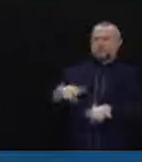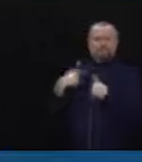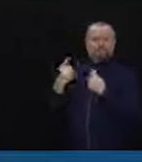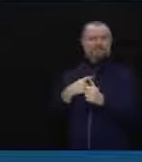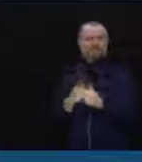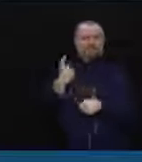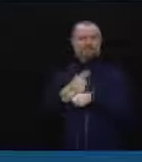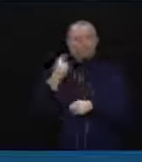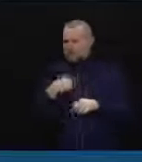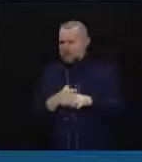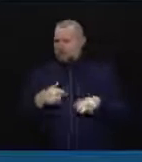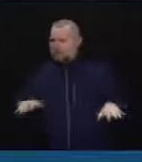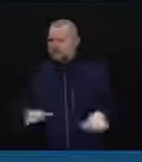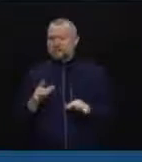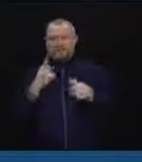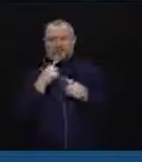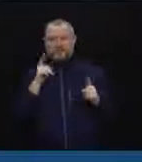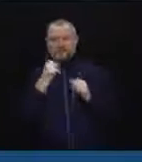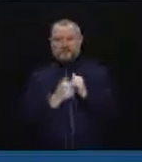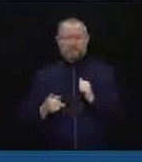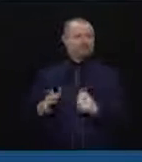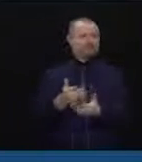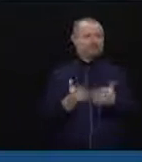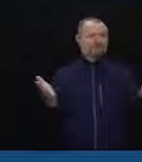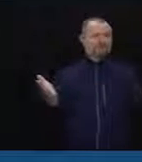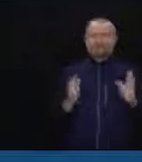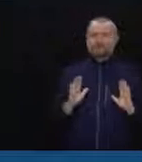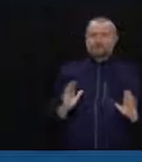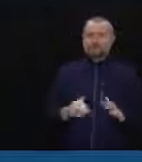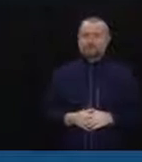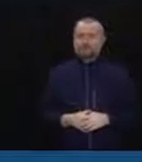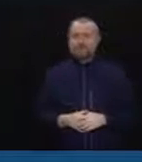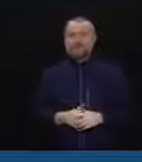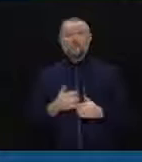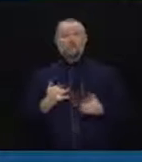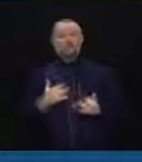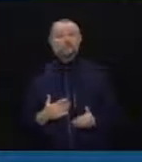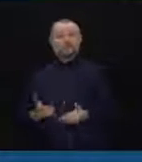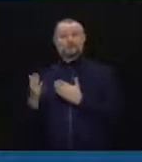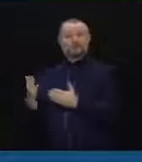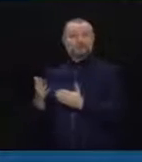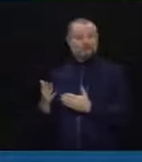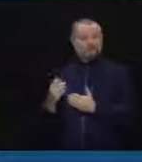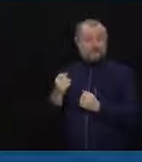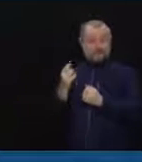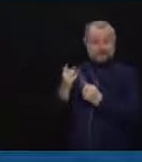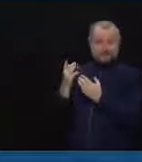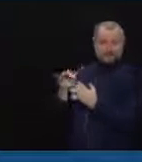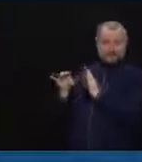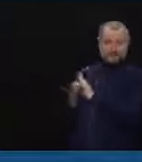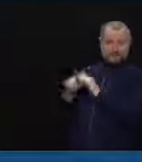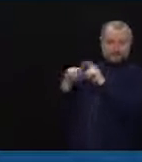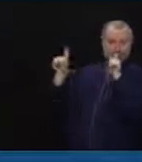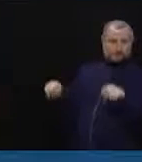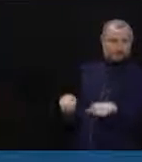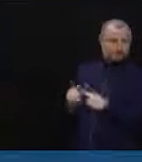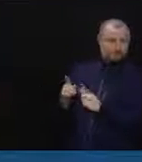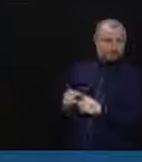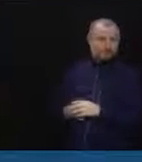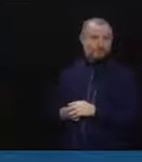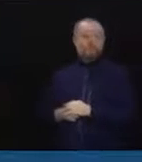successfully. So I wanted everybody to have that picture, as well as we're developing right